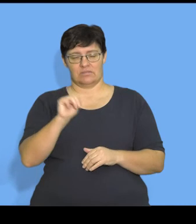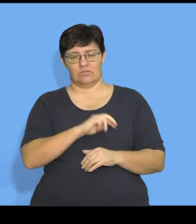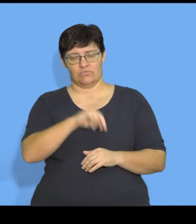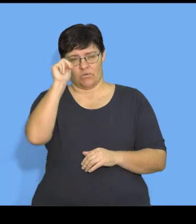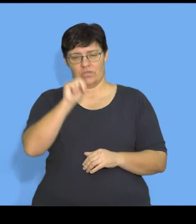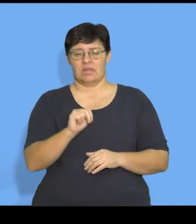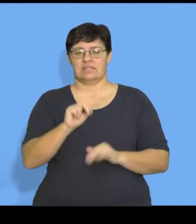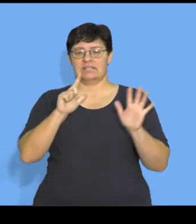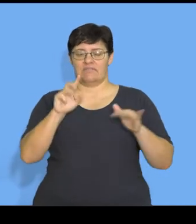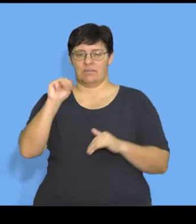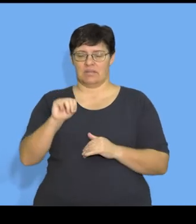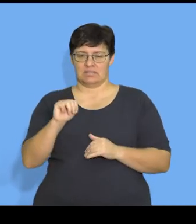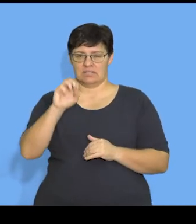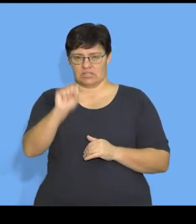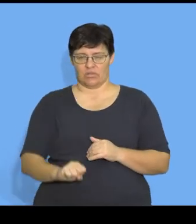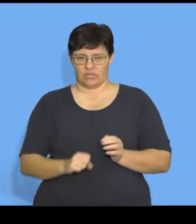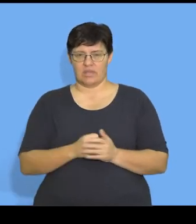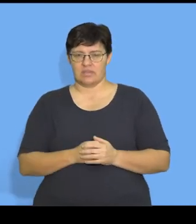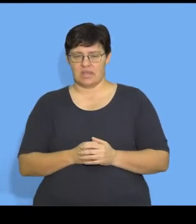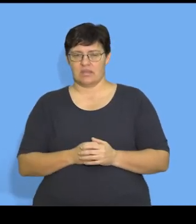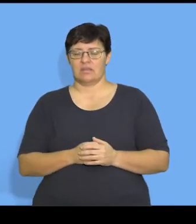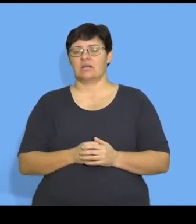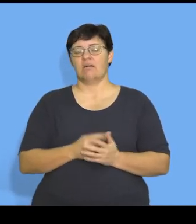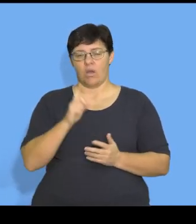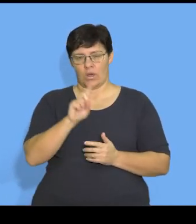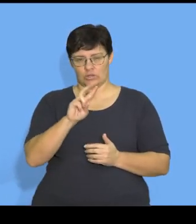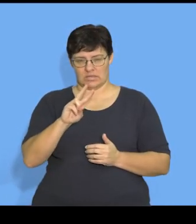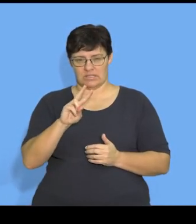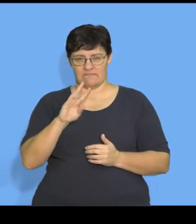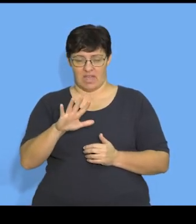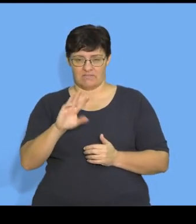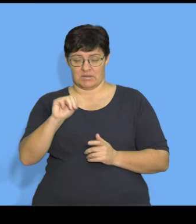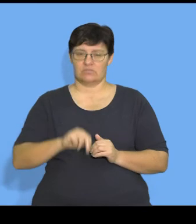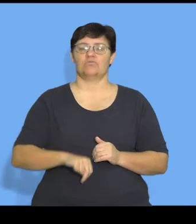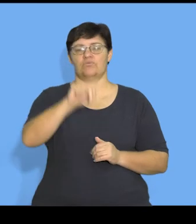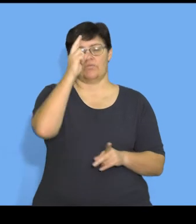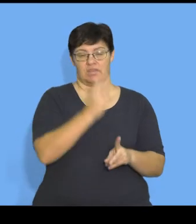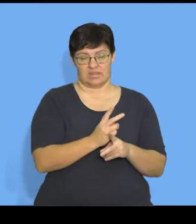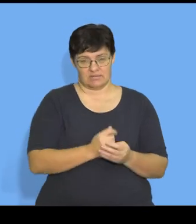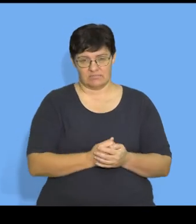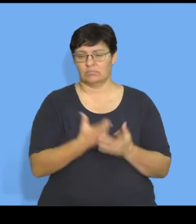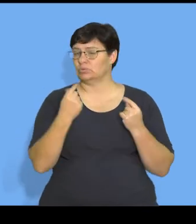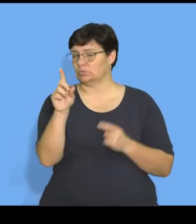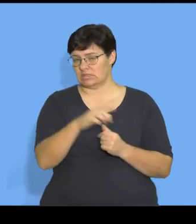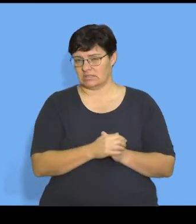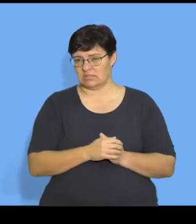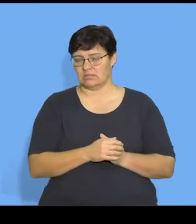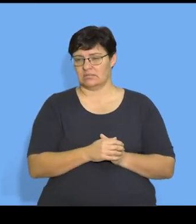south, and then 125 meters north. We want the resultant. So what has she done? She